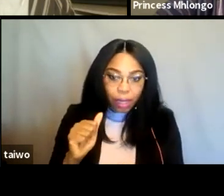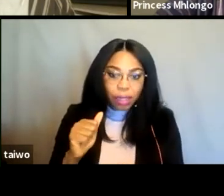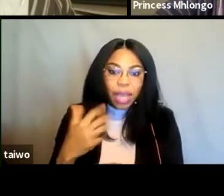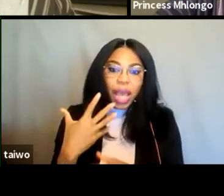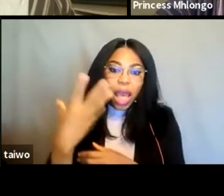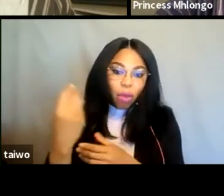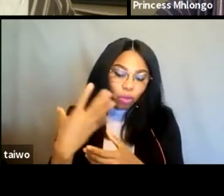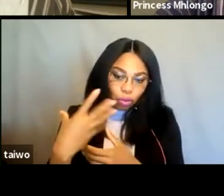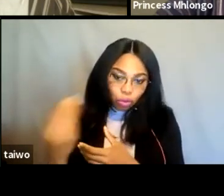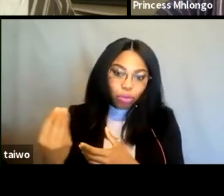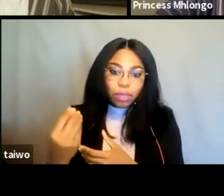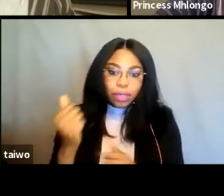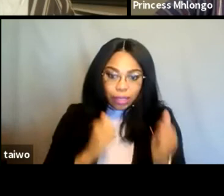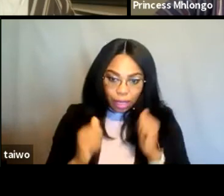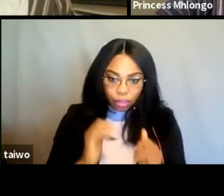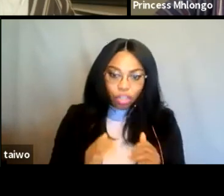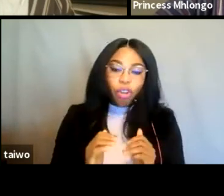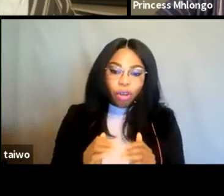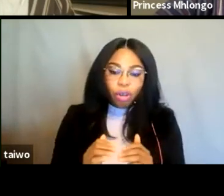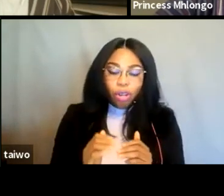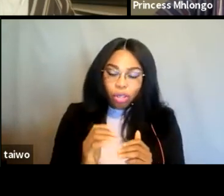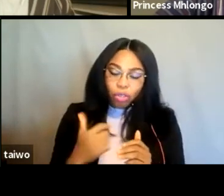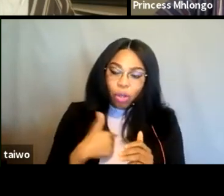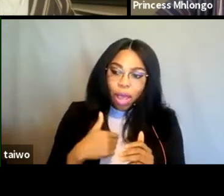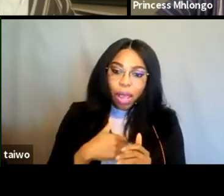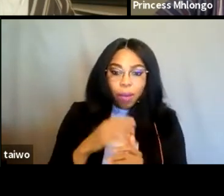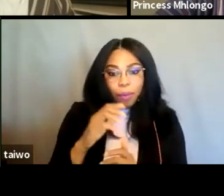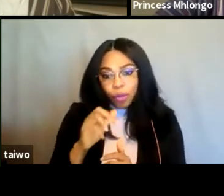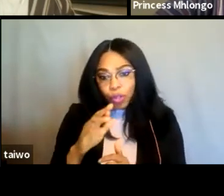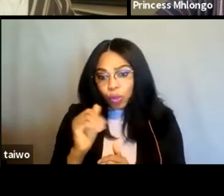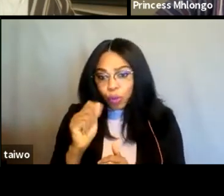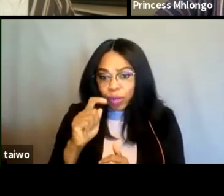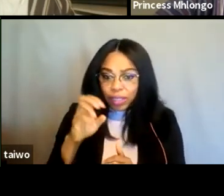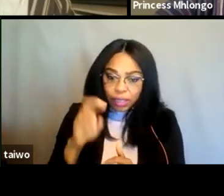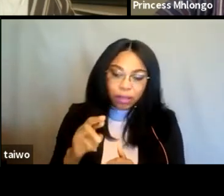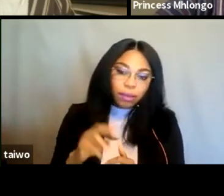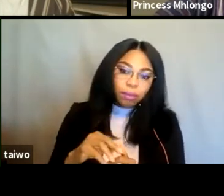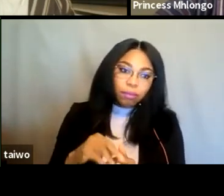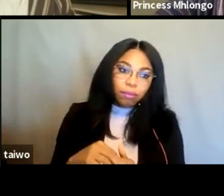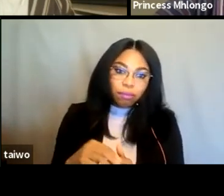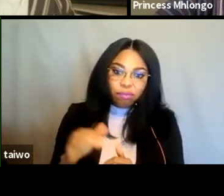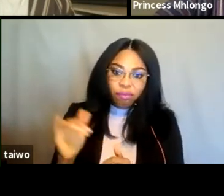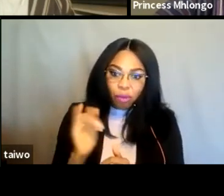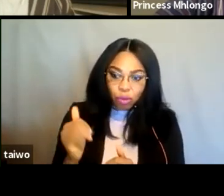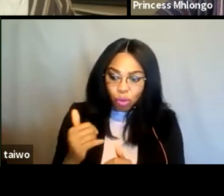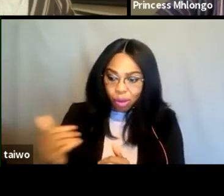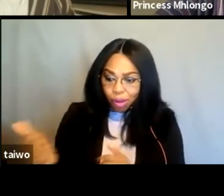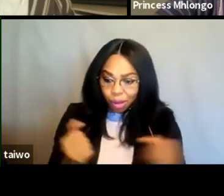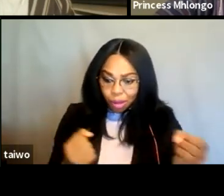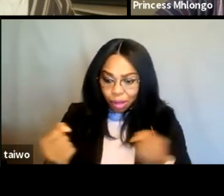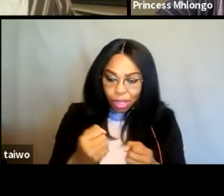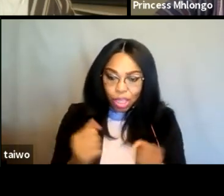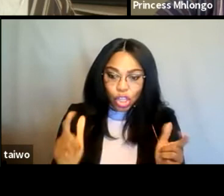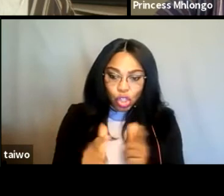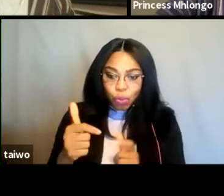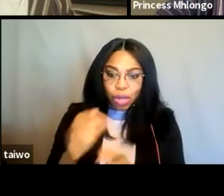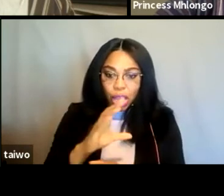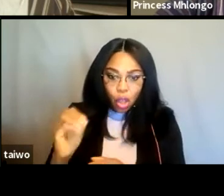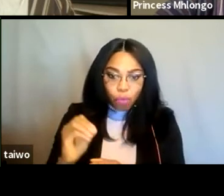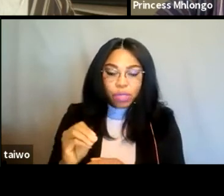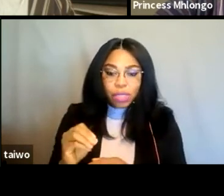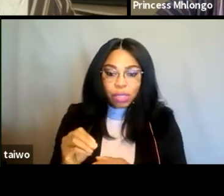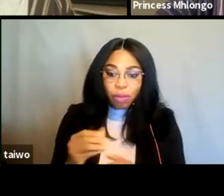So I'm also curating that, bringing smaller companies to curate plays. So